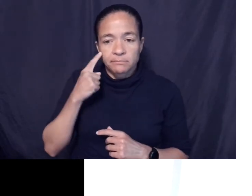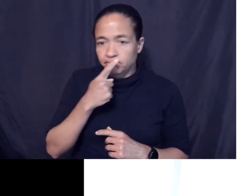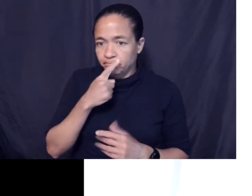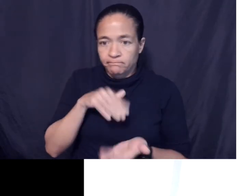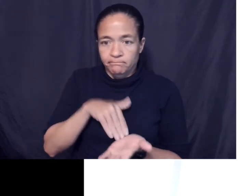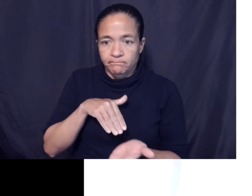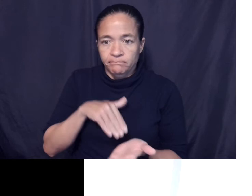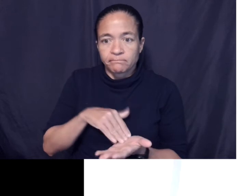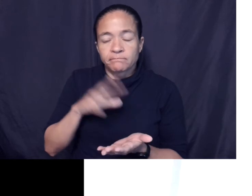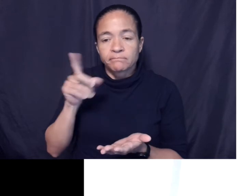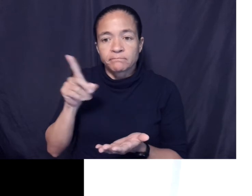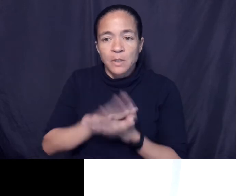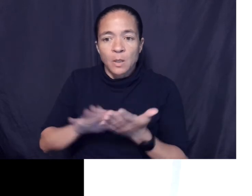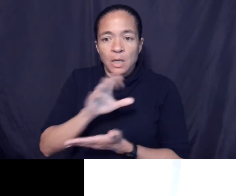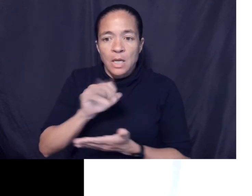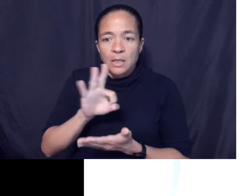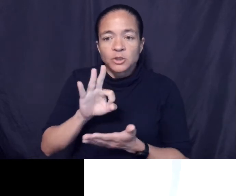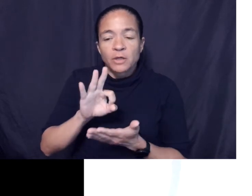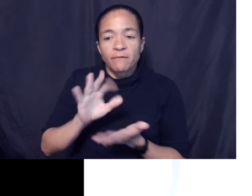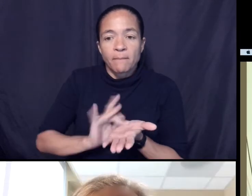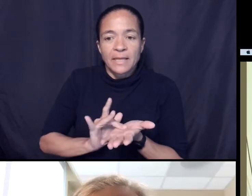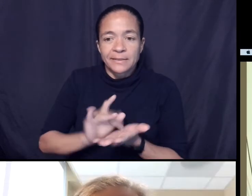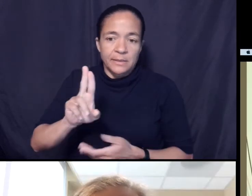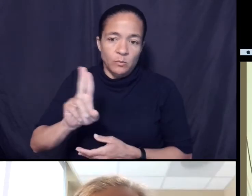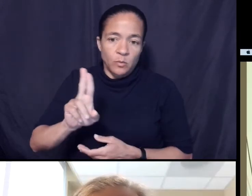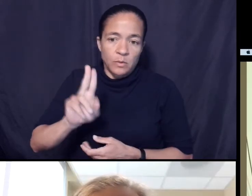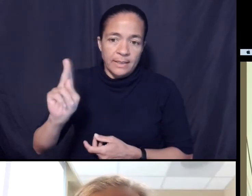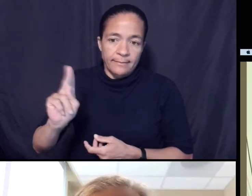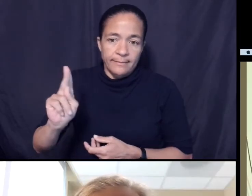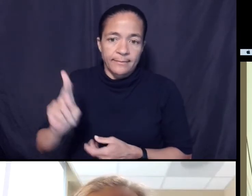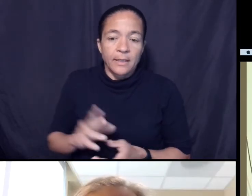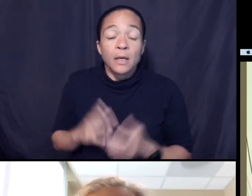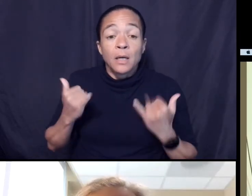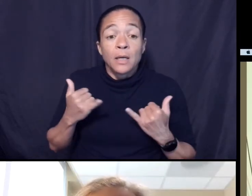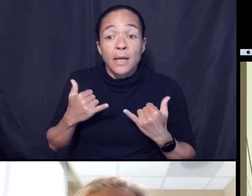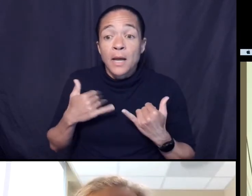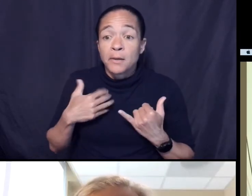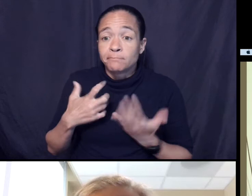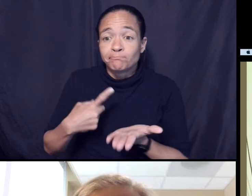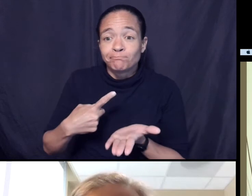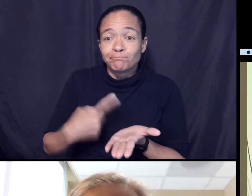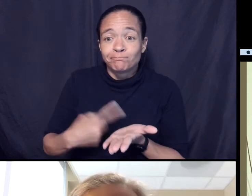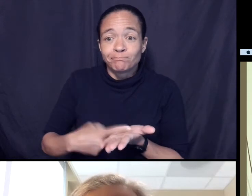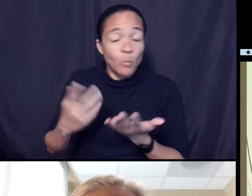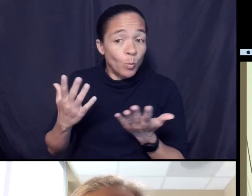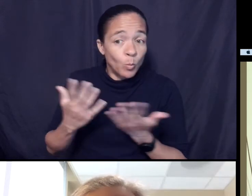at the University of Kentucky College of Medicine. And today I'd like to share with you a